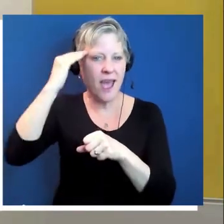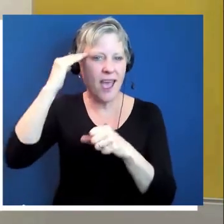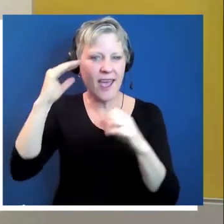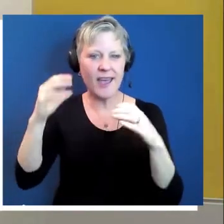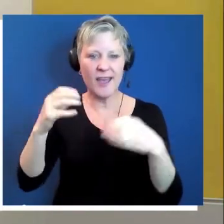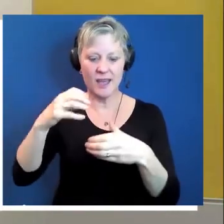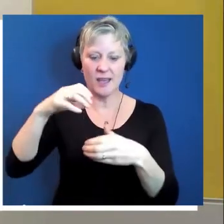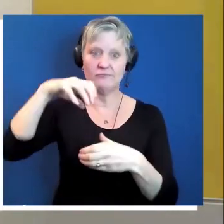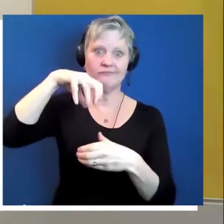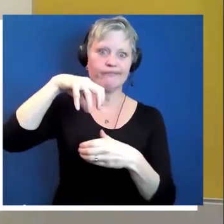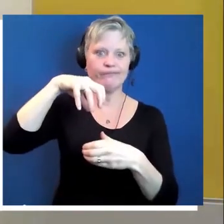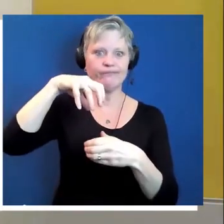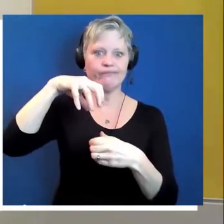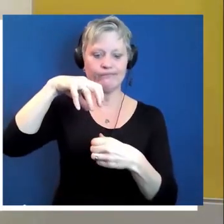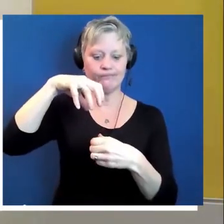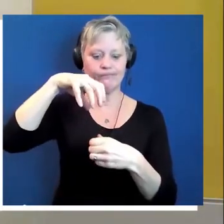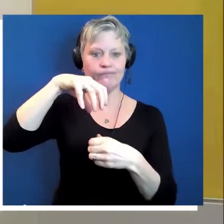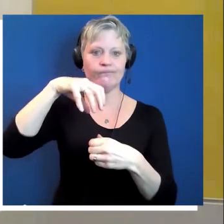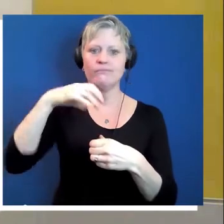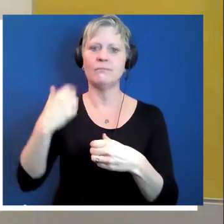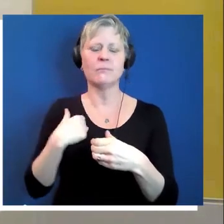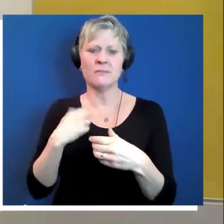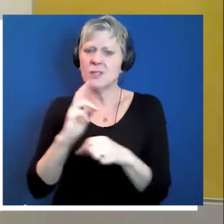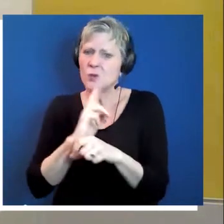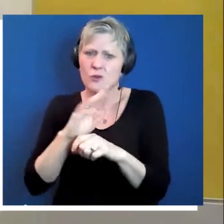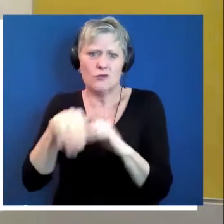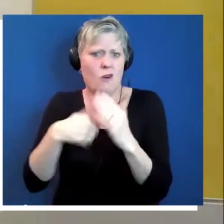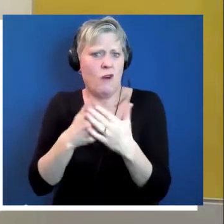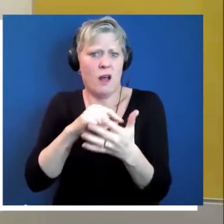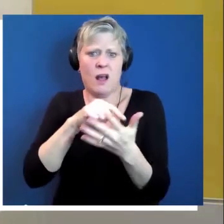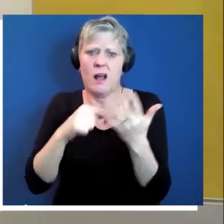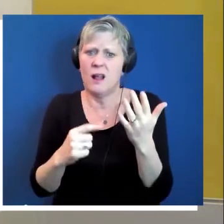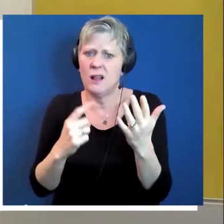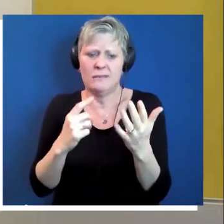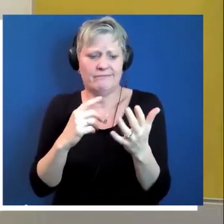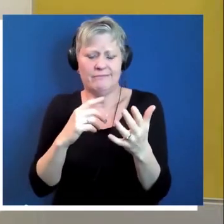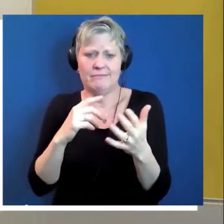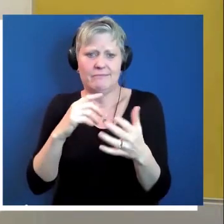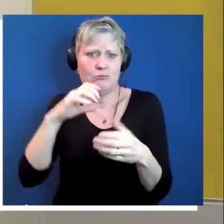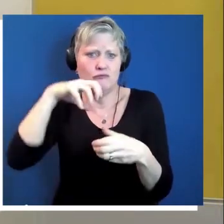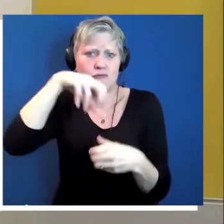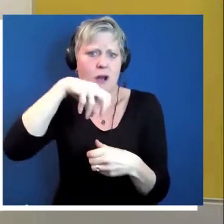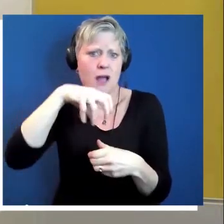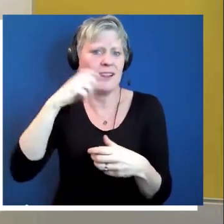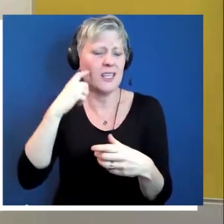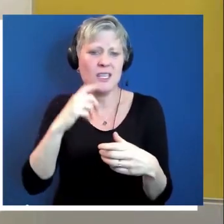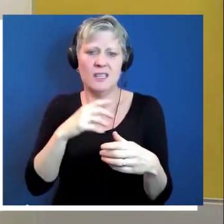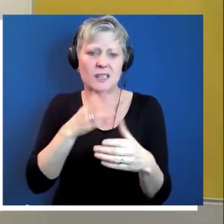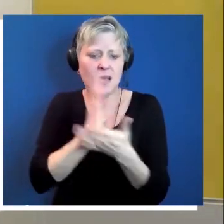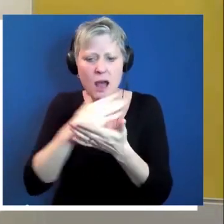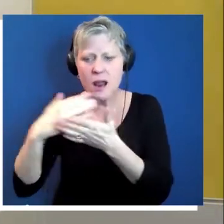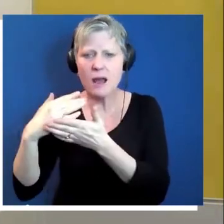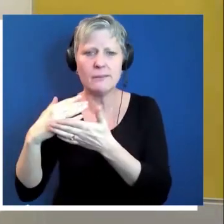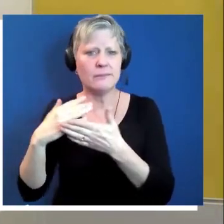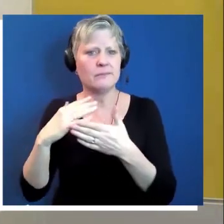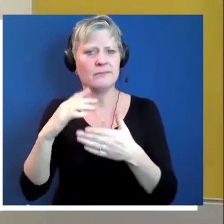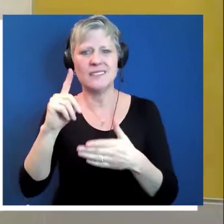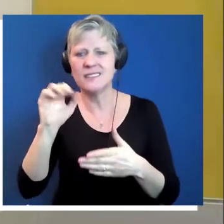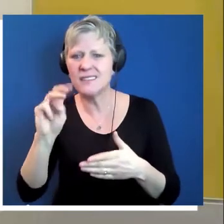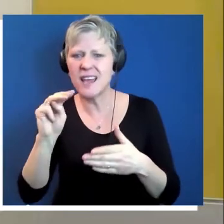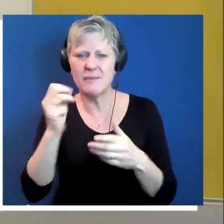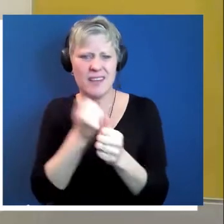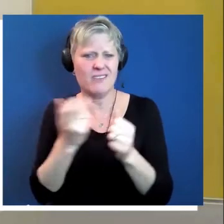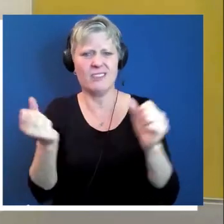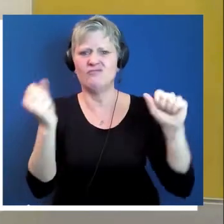had the stems, you can actually use the stems. You can actually just, cut them the long way, really thin, and you can actually throw them right into your stir